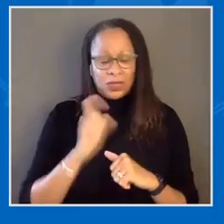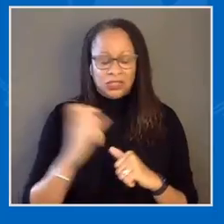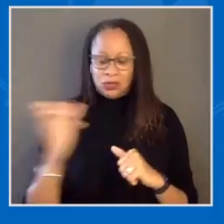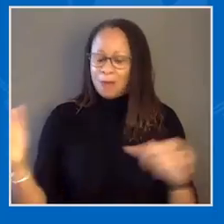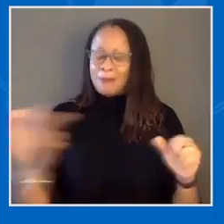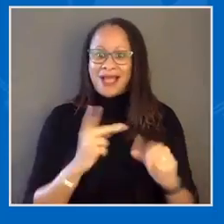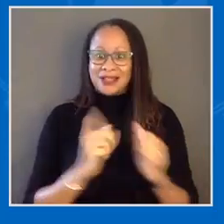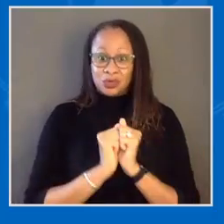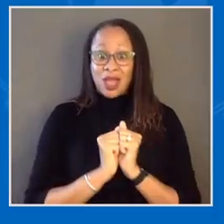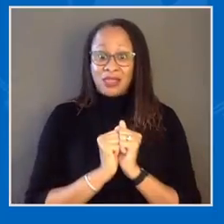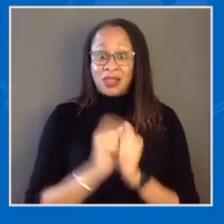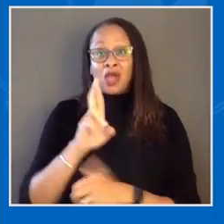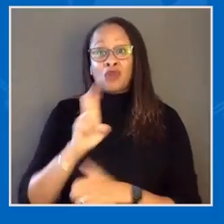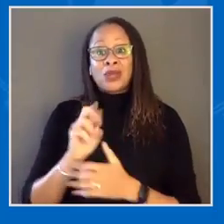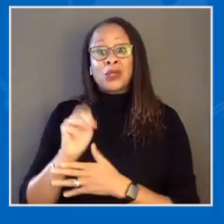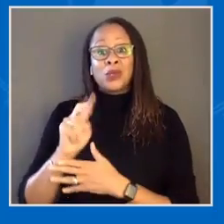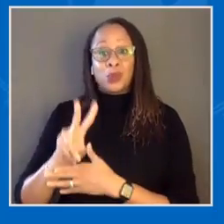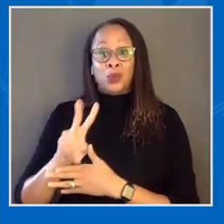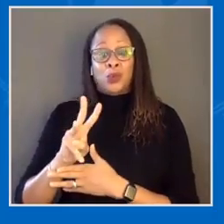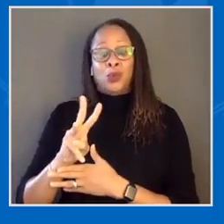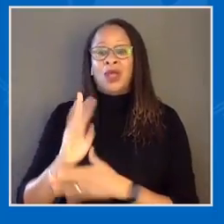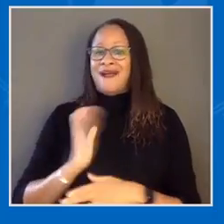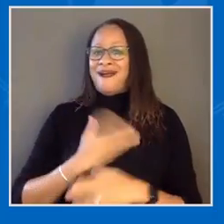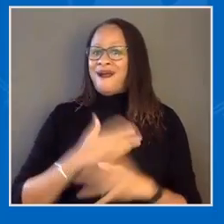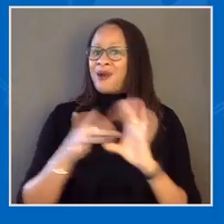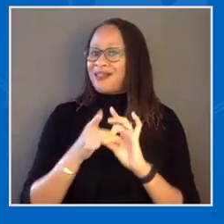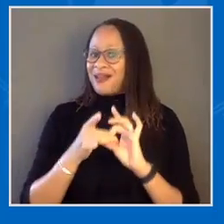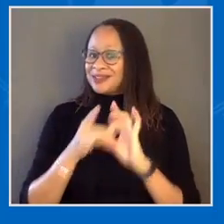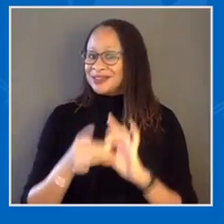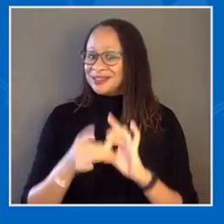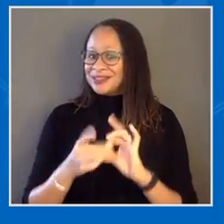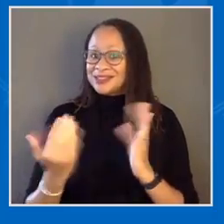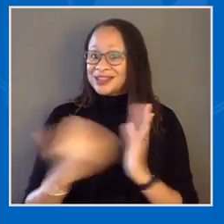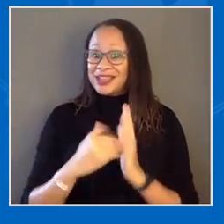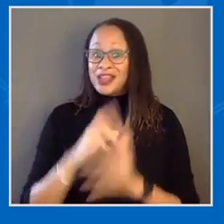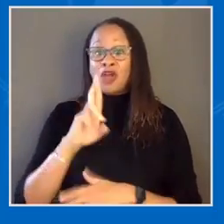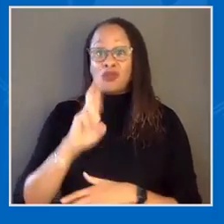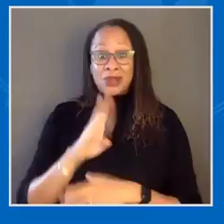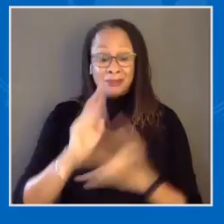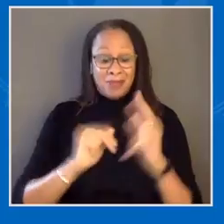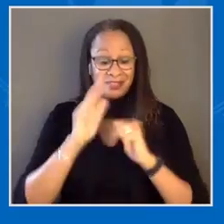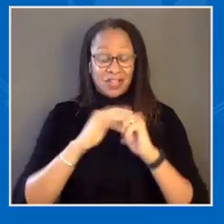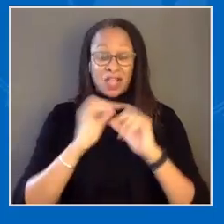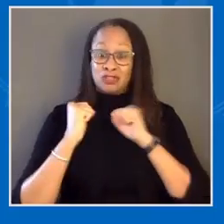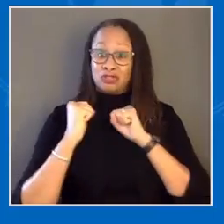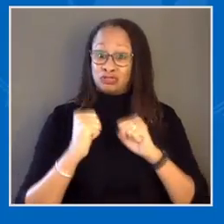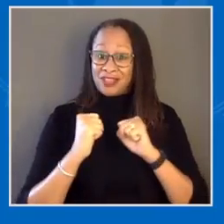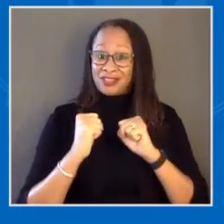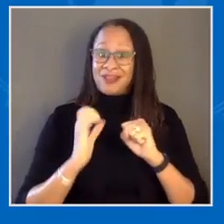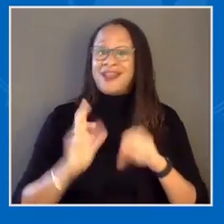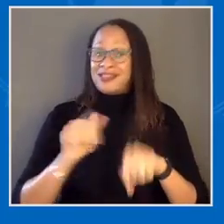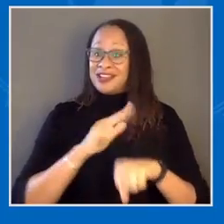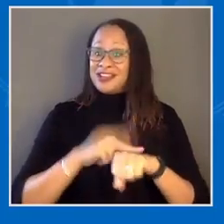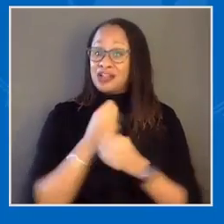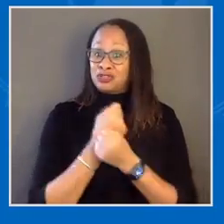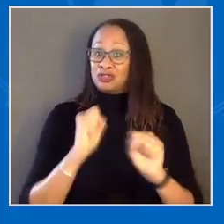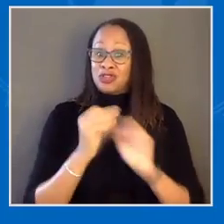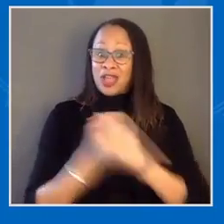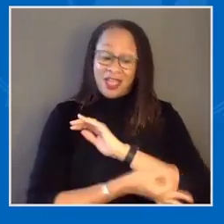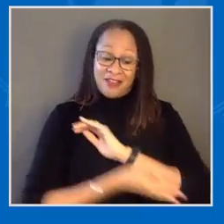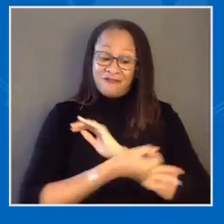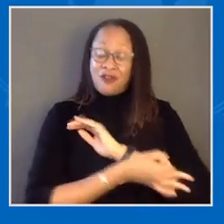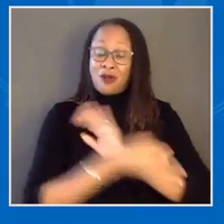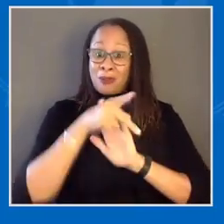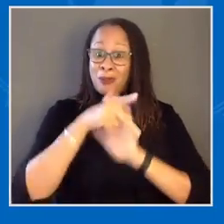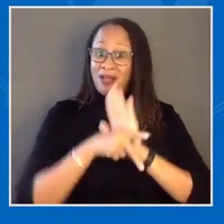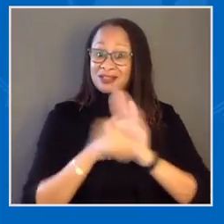and renew America's alliances, rebuild and strengthen the national security and foreign policy institutions